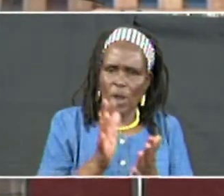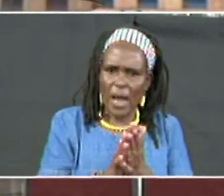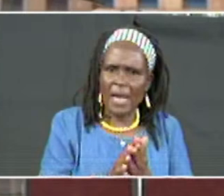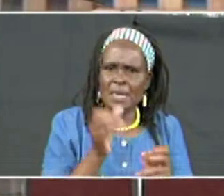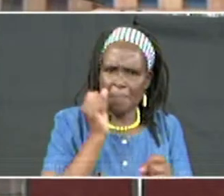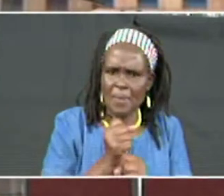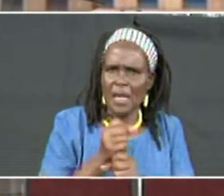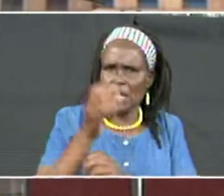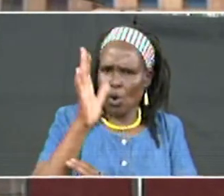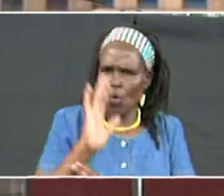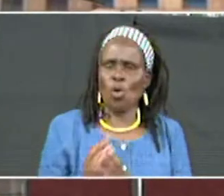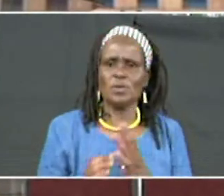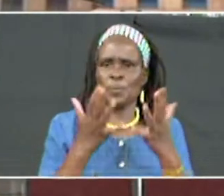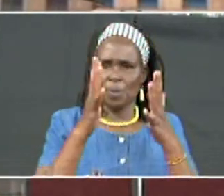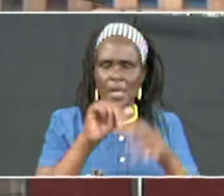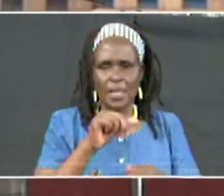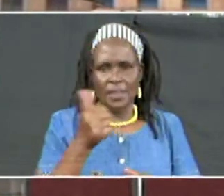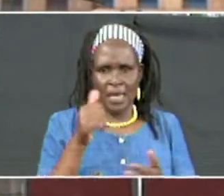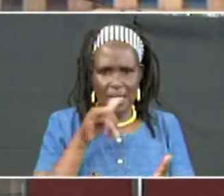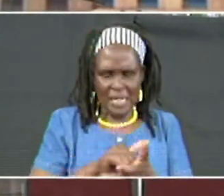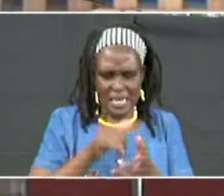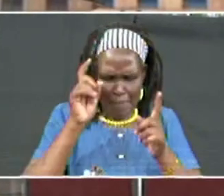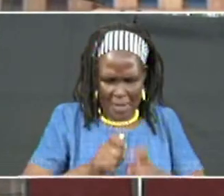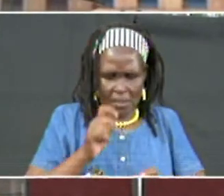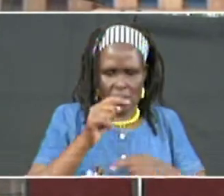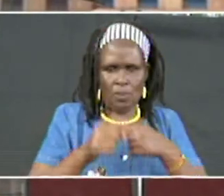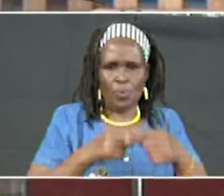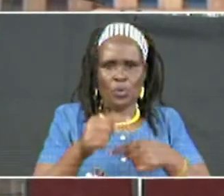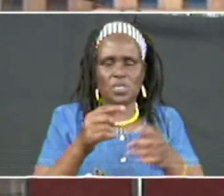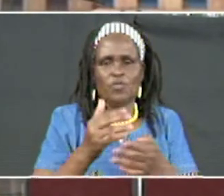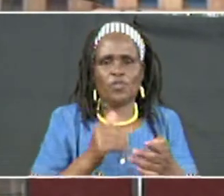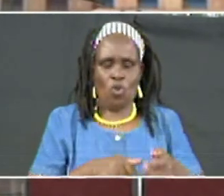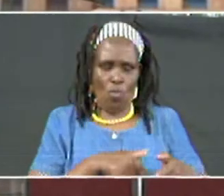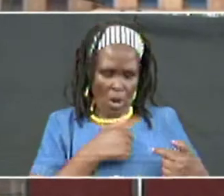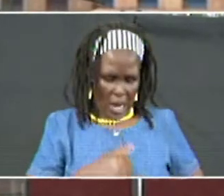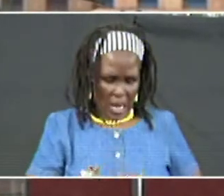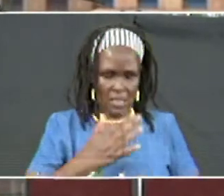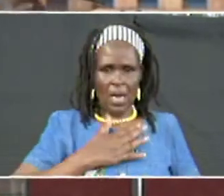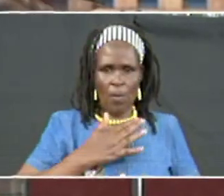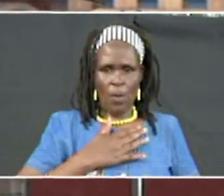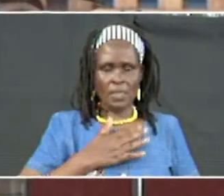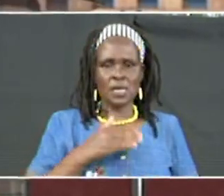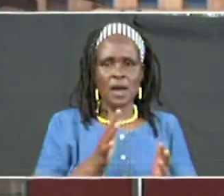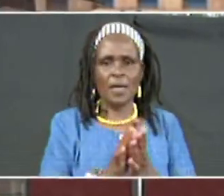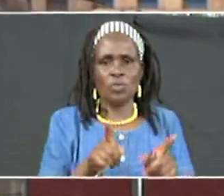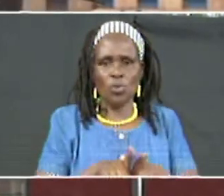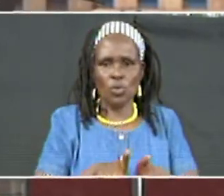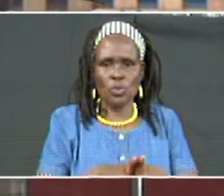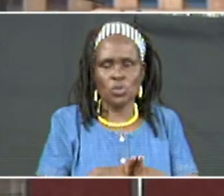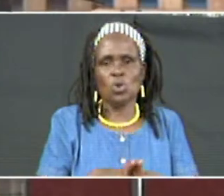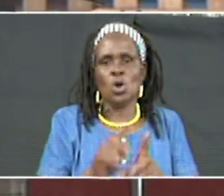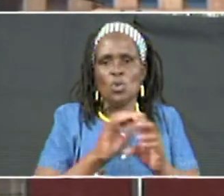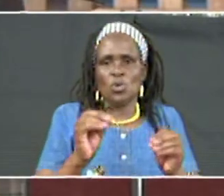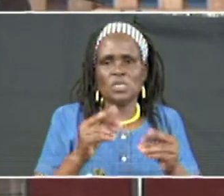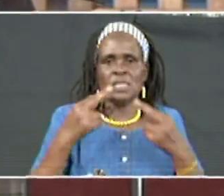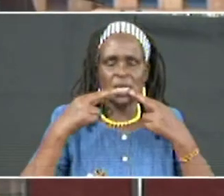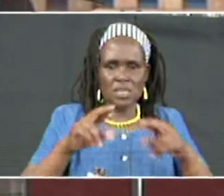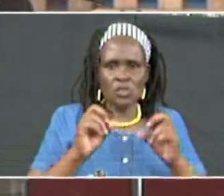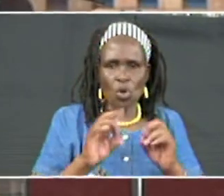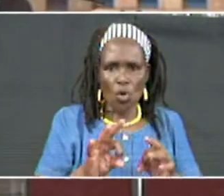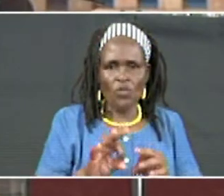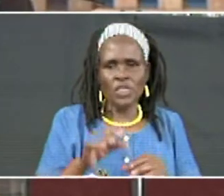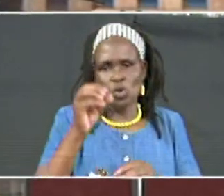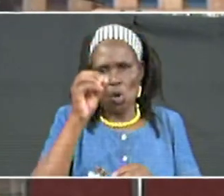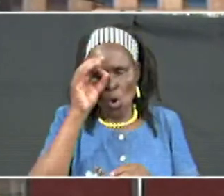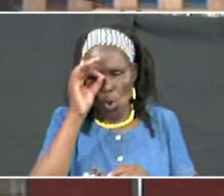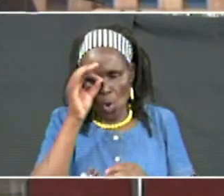then it must proceed from our hearts. Also note that the result of their hollow rituals is that it